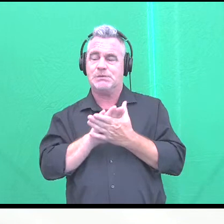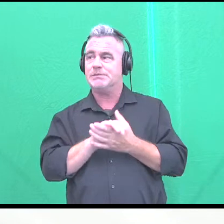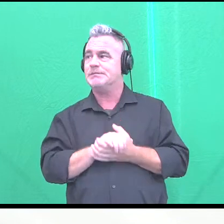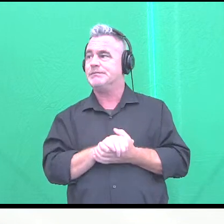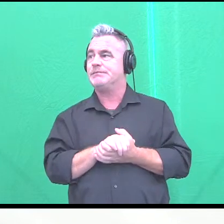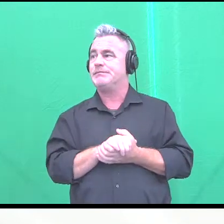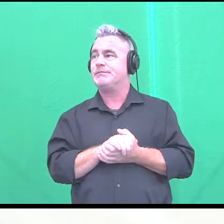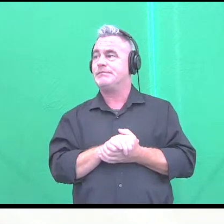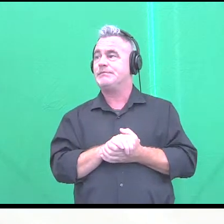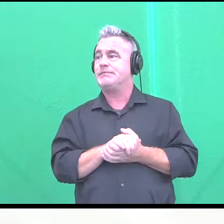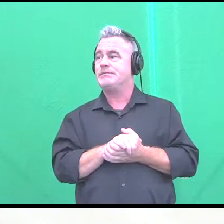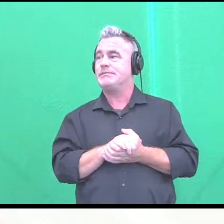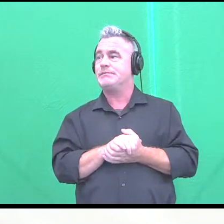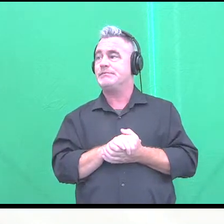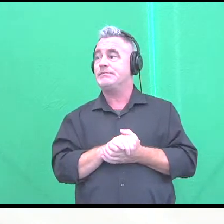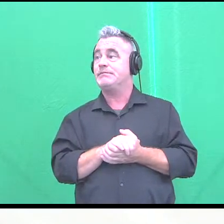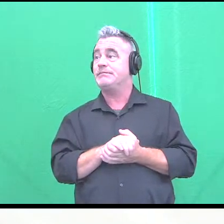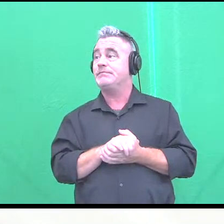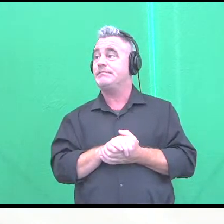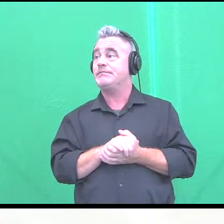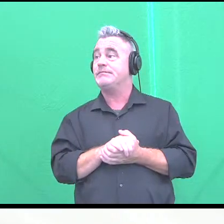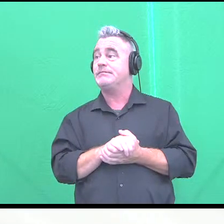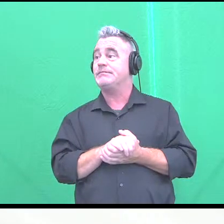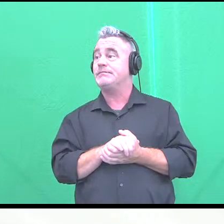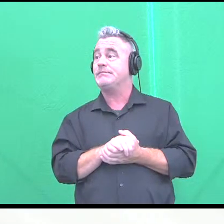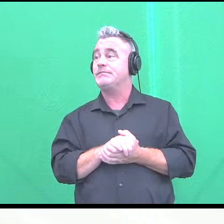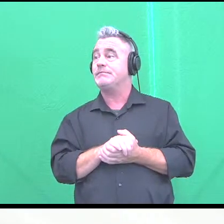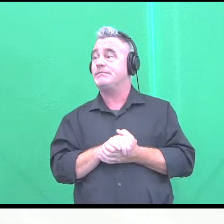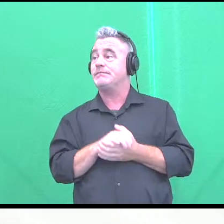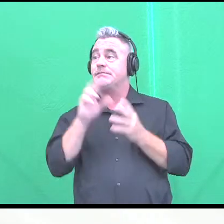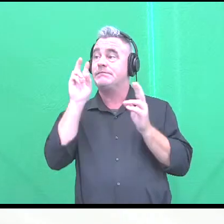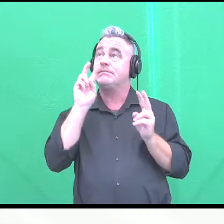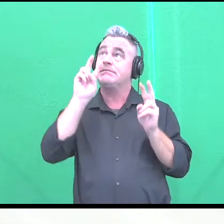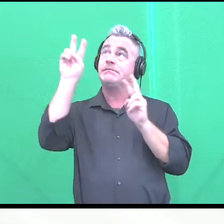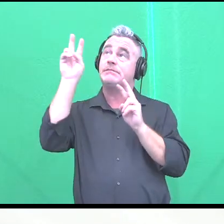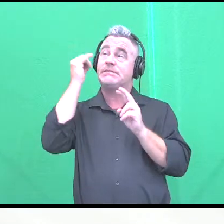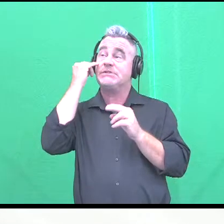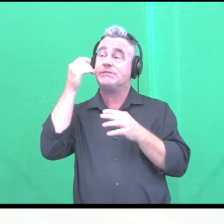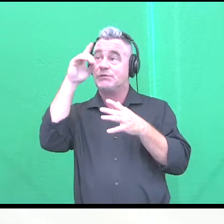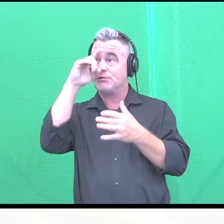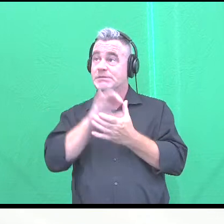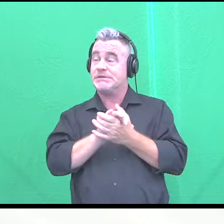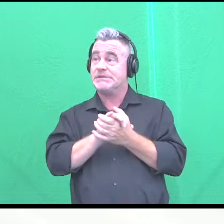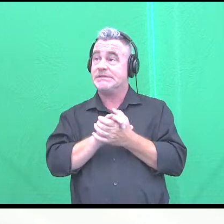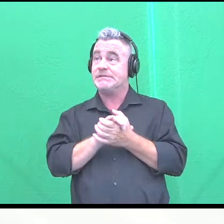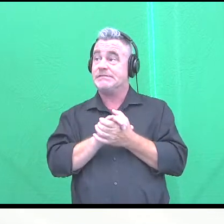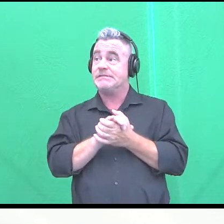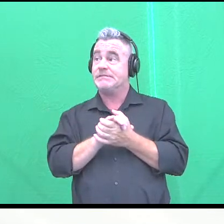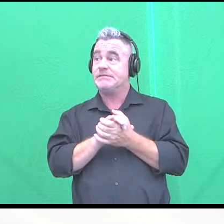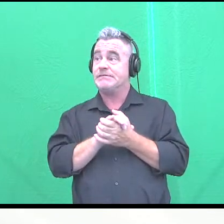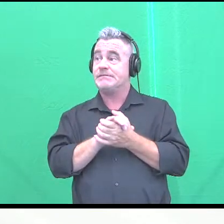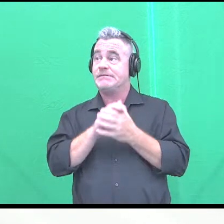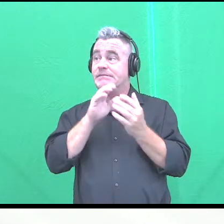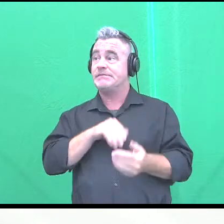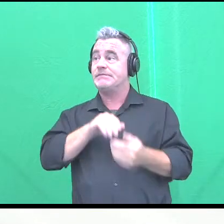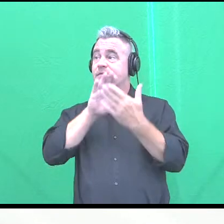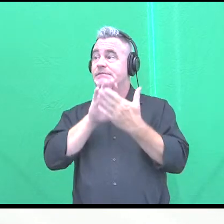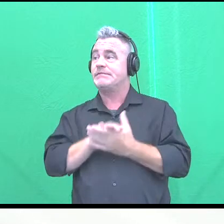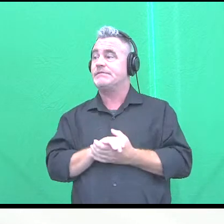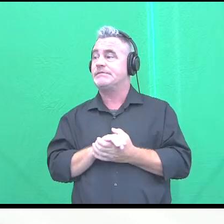So look to God if you believe in a God, and stand up. Thank you.